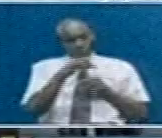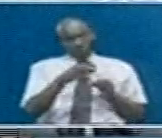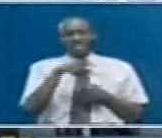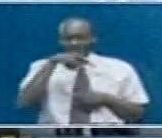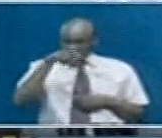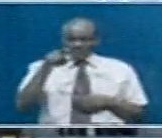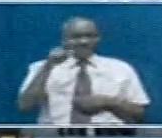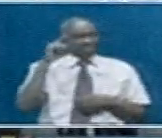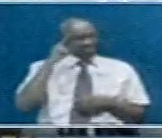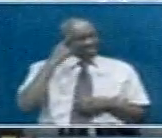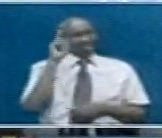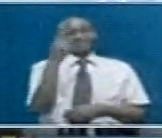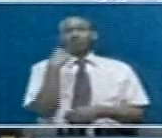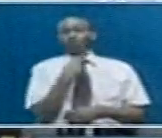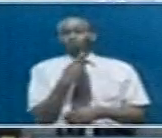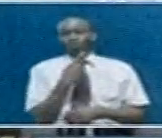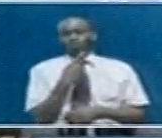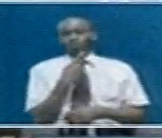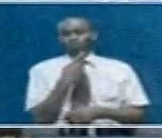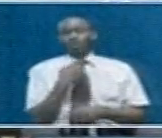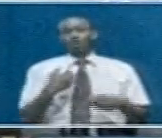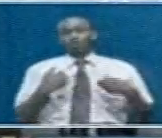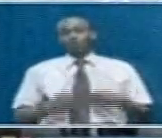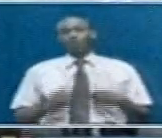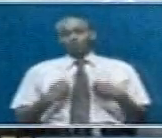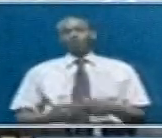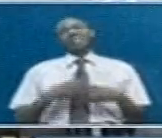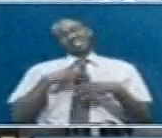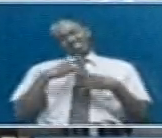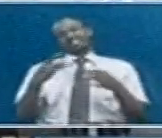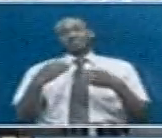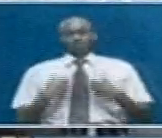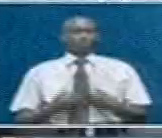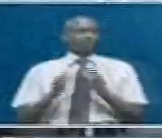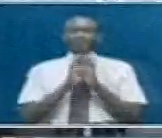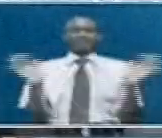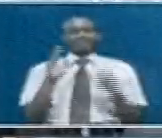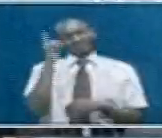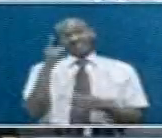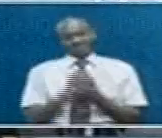puts first and forth the interests of young people in this country.